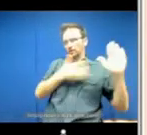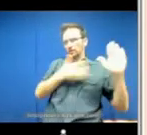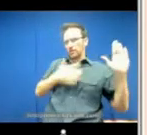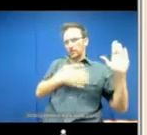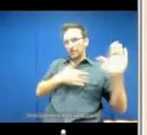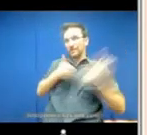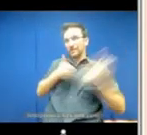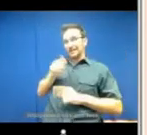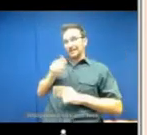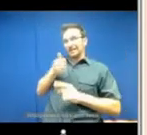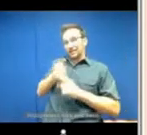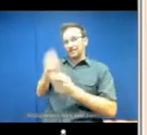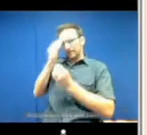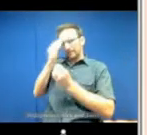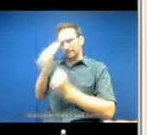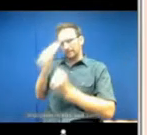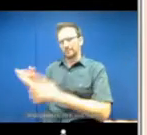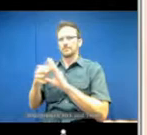It's a very good question.